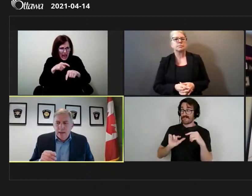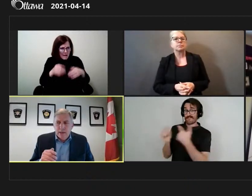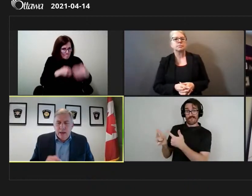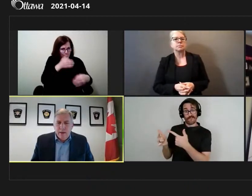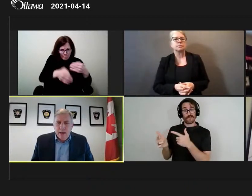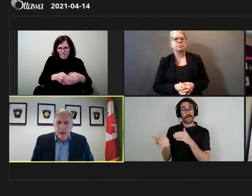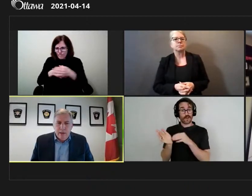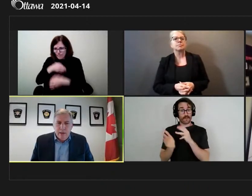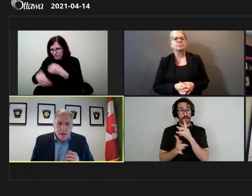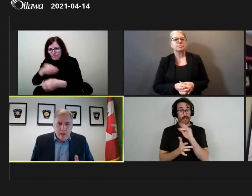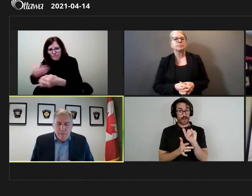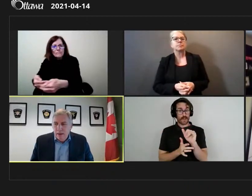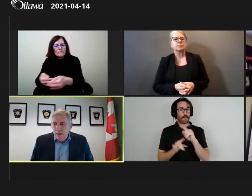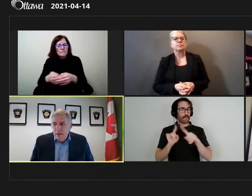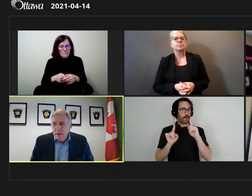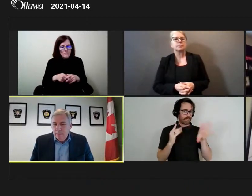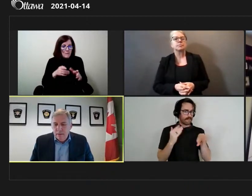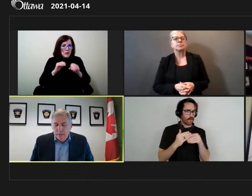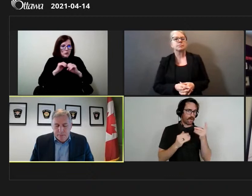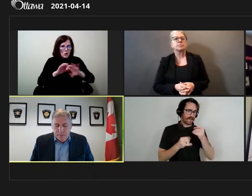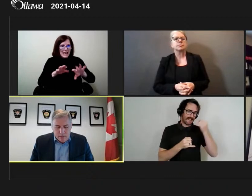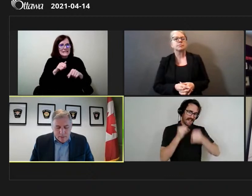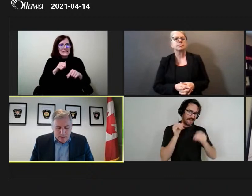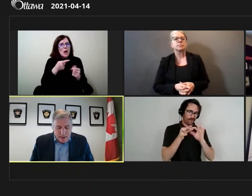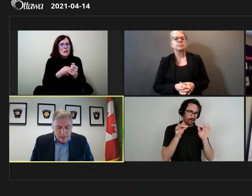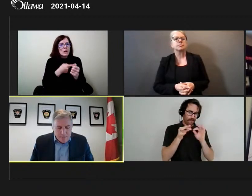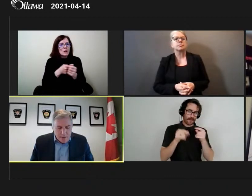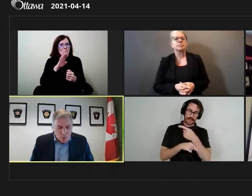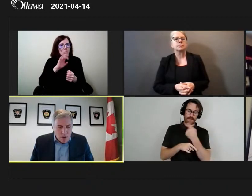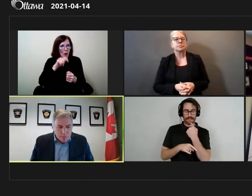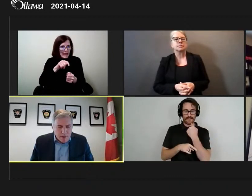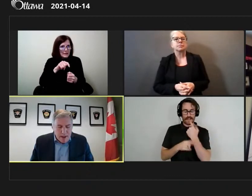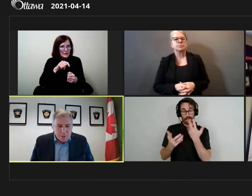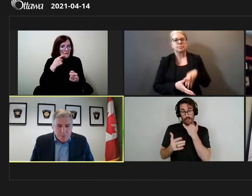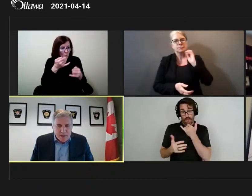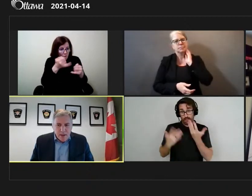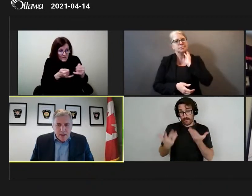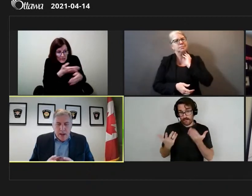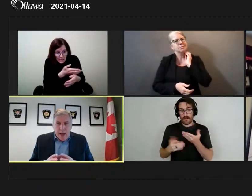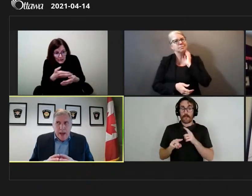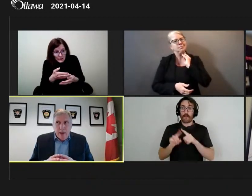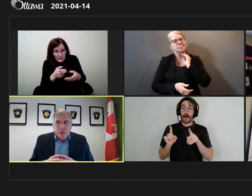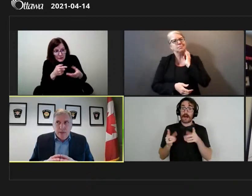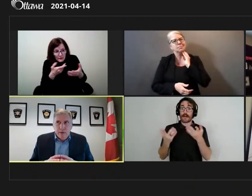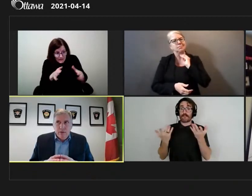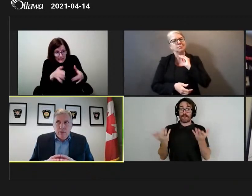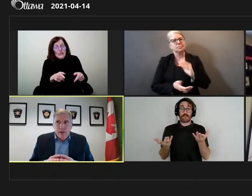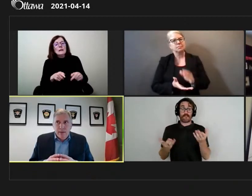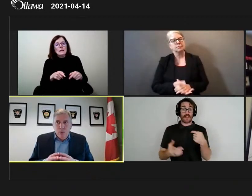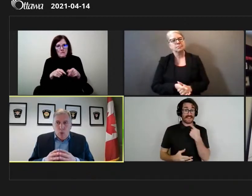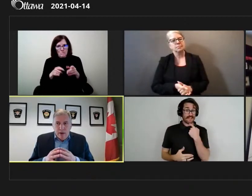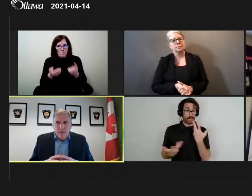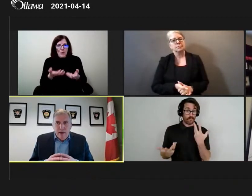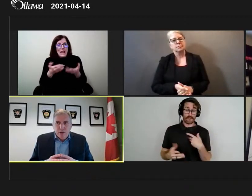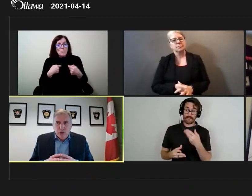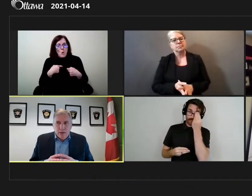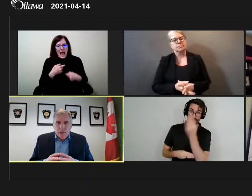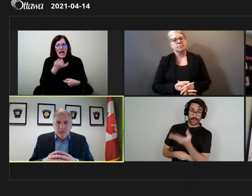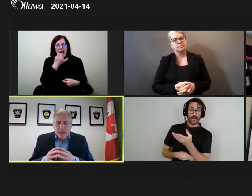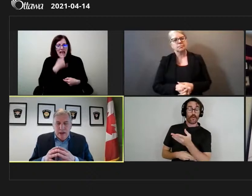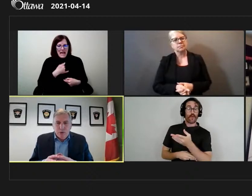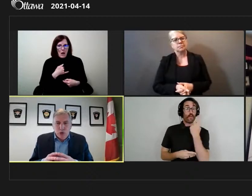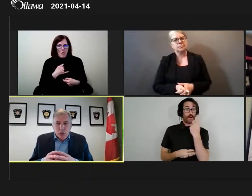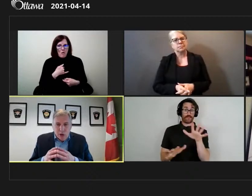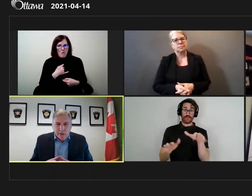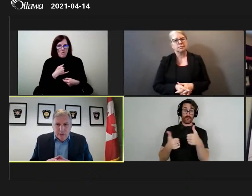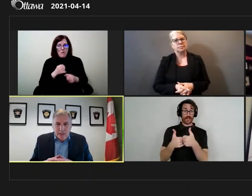is, and he may say I'm wrong perhaps, but I would tell you that one of the other challenges in the